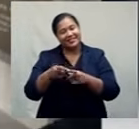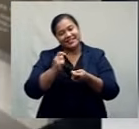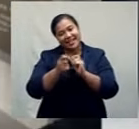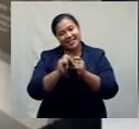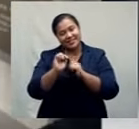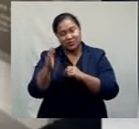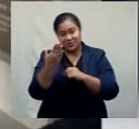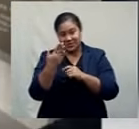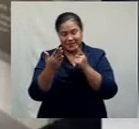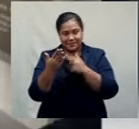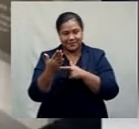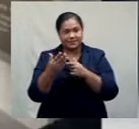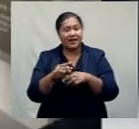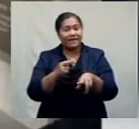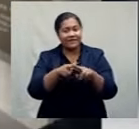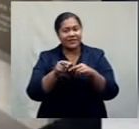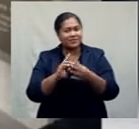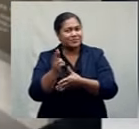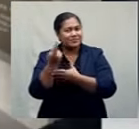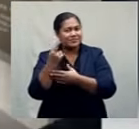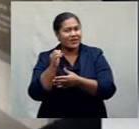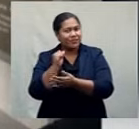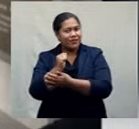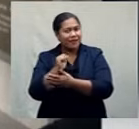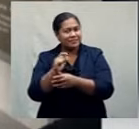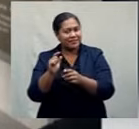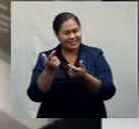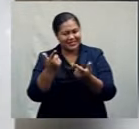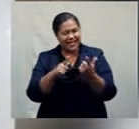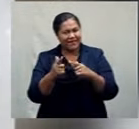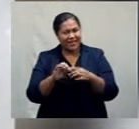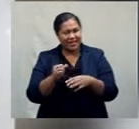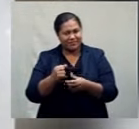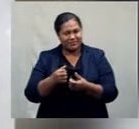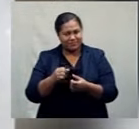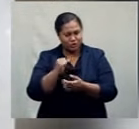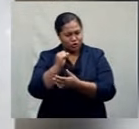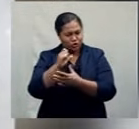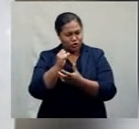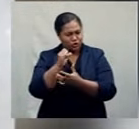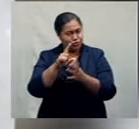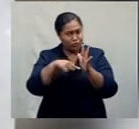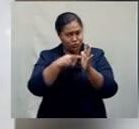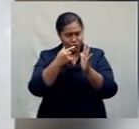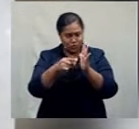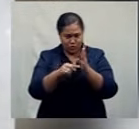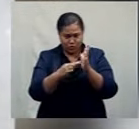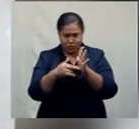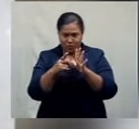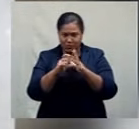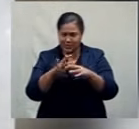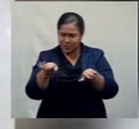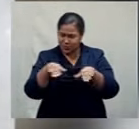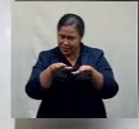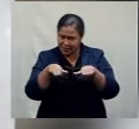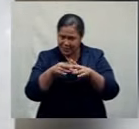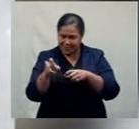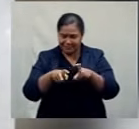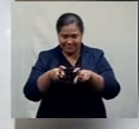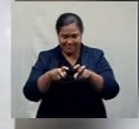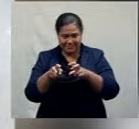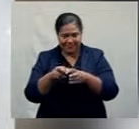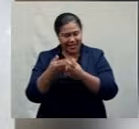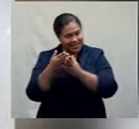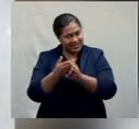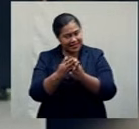is being represented in rugby sevens, judo, karate, swimming, athletics and sailing. The spirits of the athletes